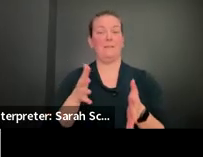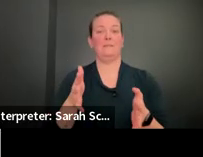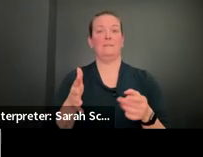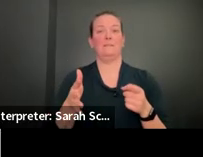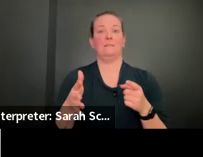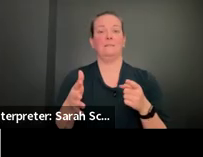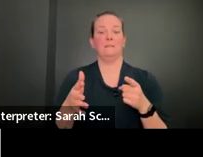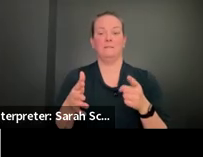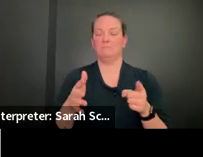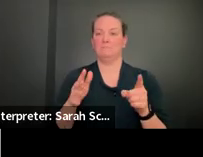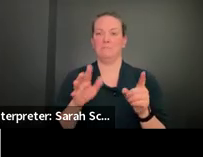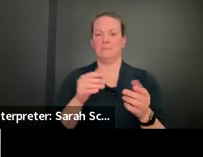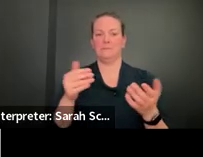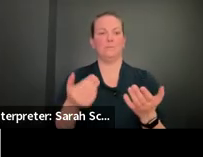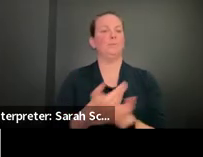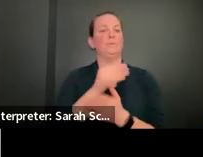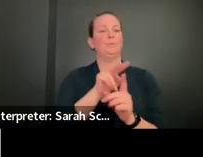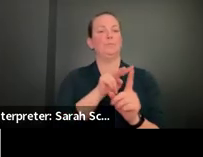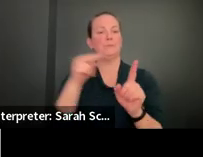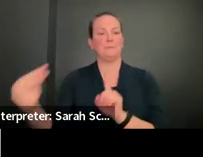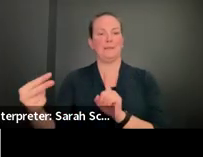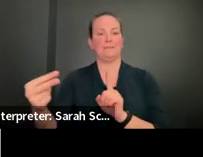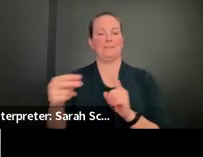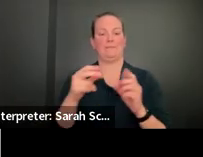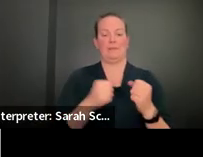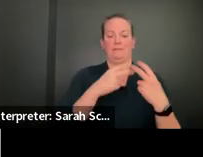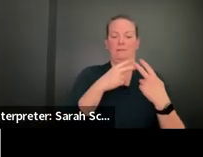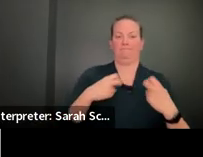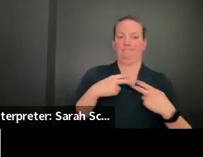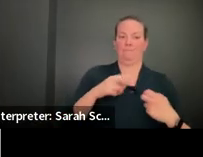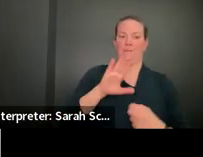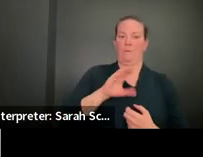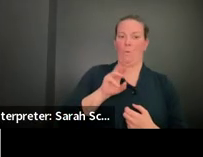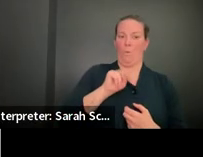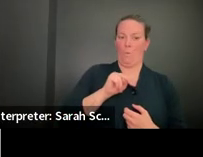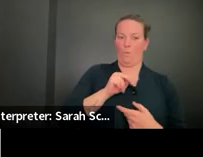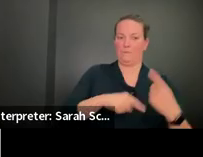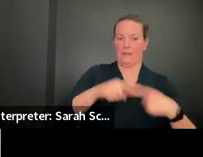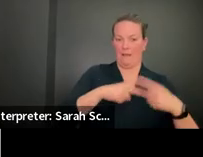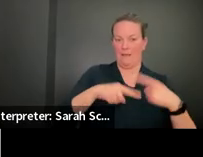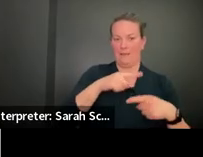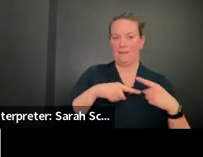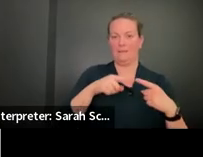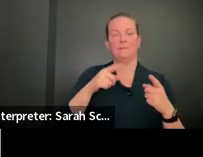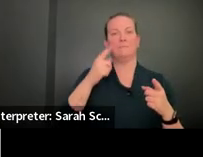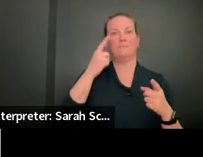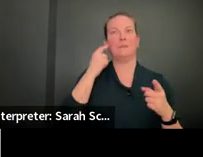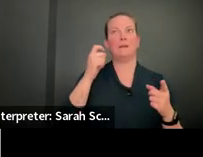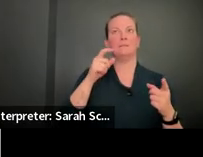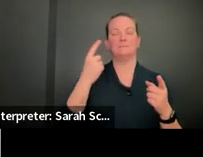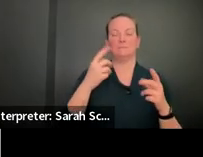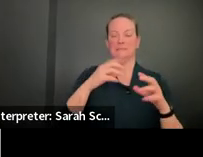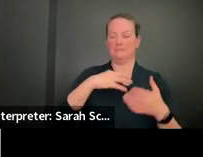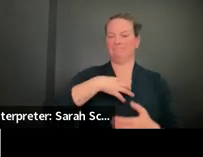it really gives you a new perspective on your own sign language, because you have to shift something. You